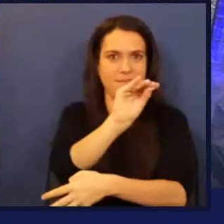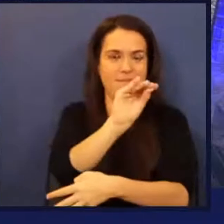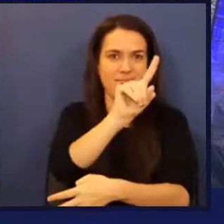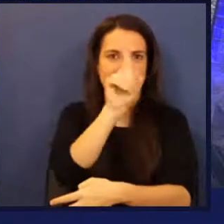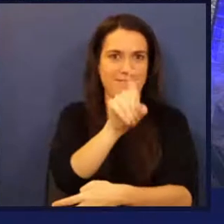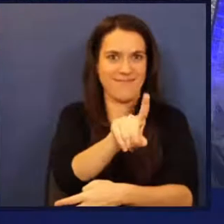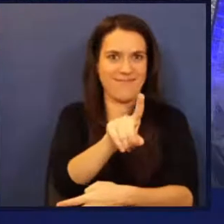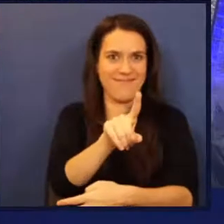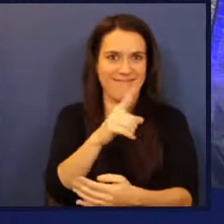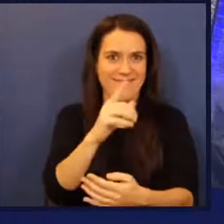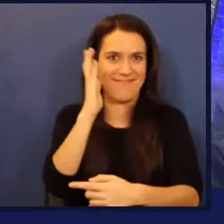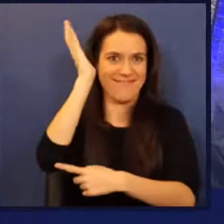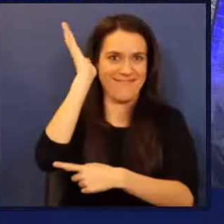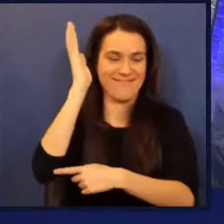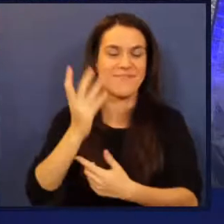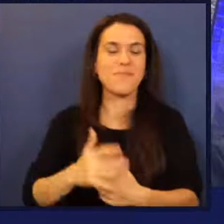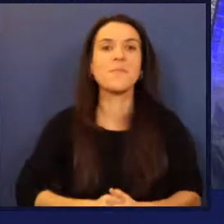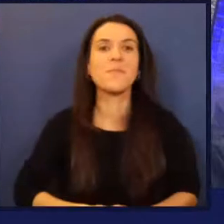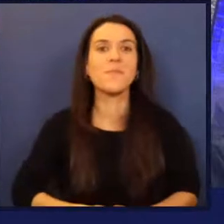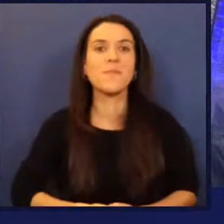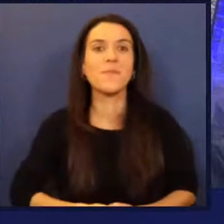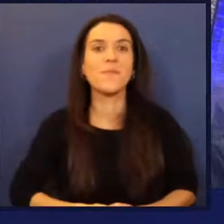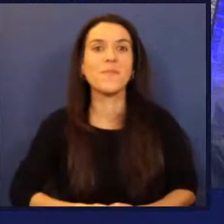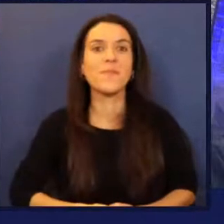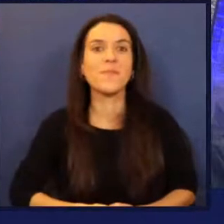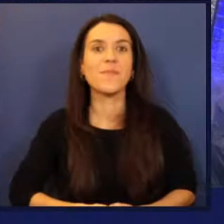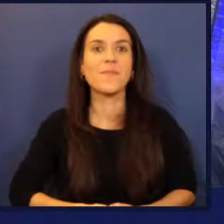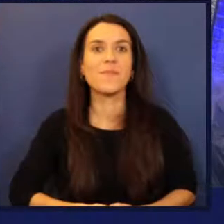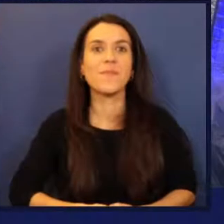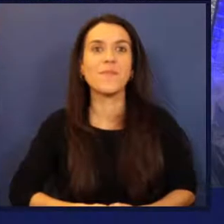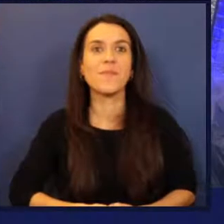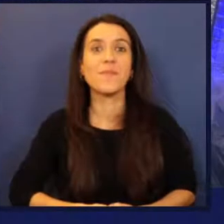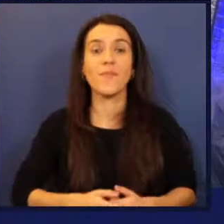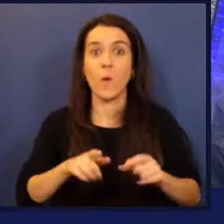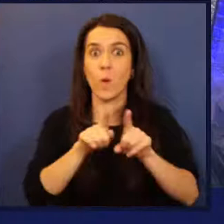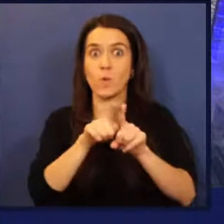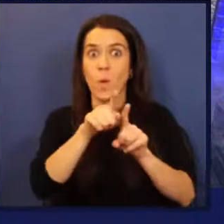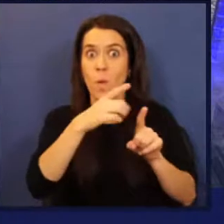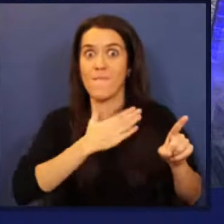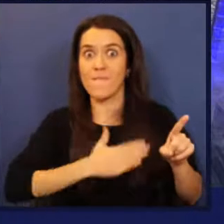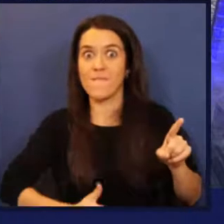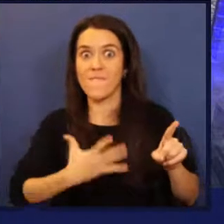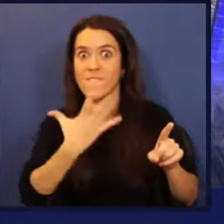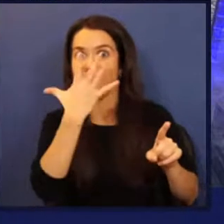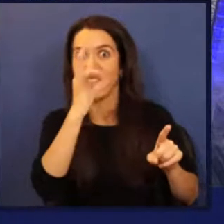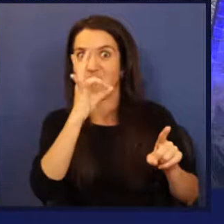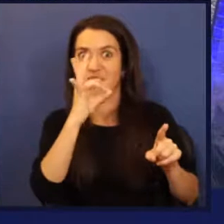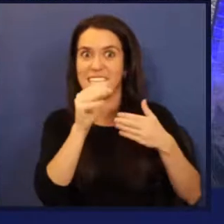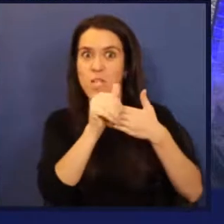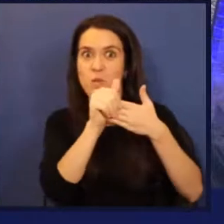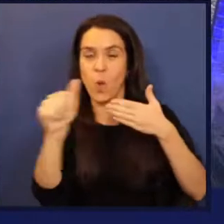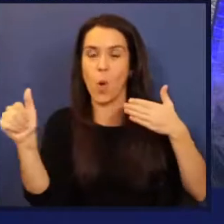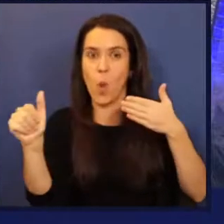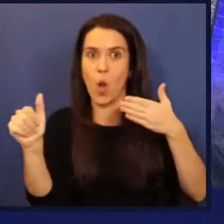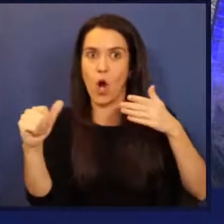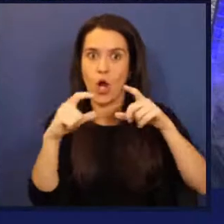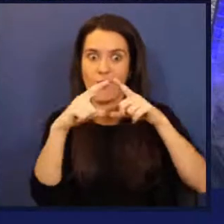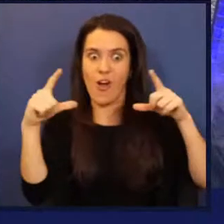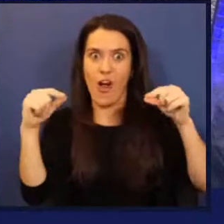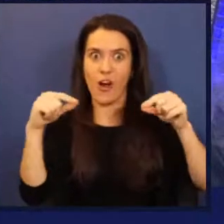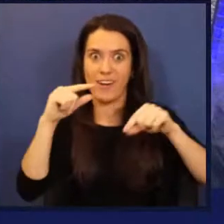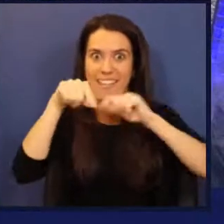also note, if you're interested in winning a $50 gift card, we're giving one away, the last one of the series.